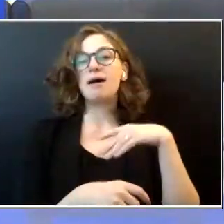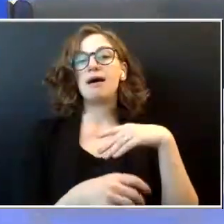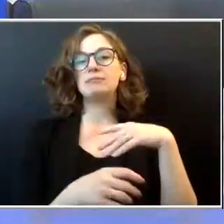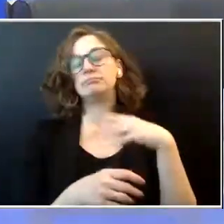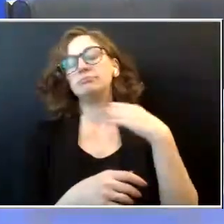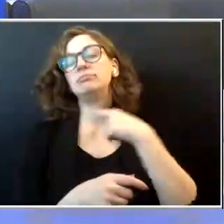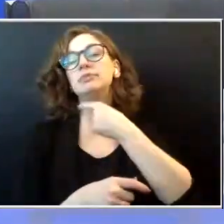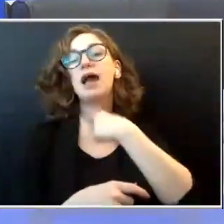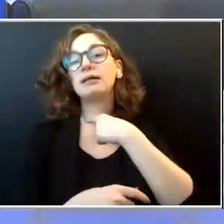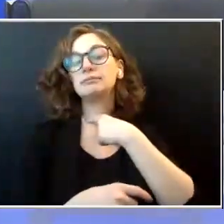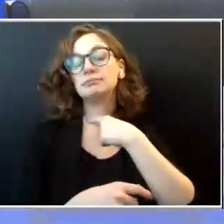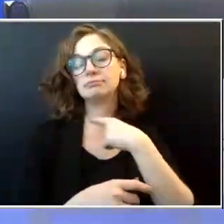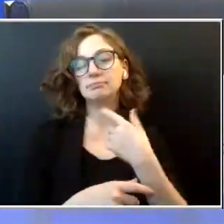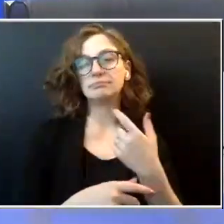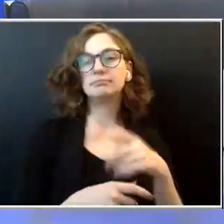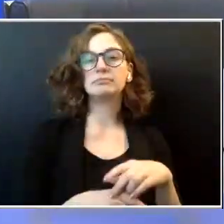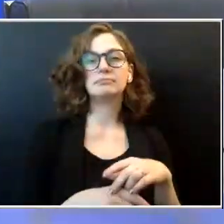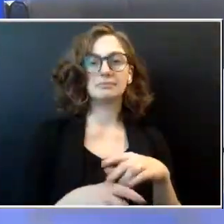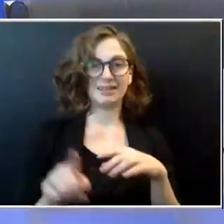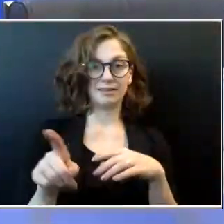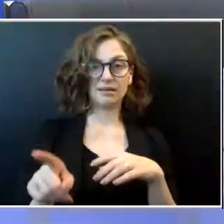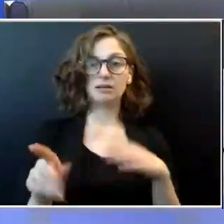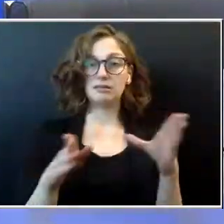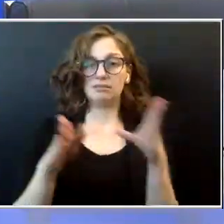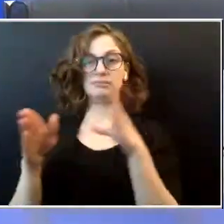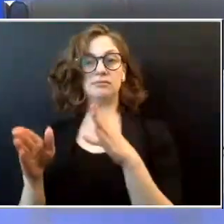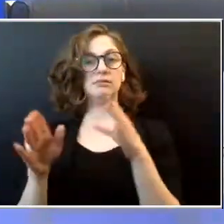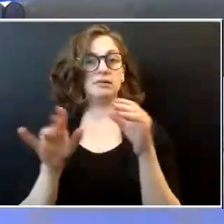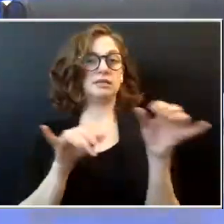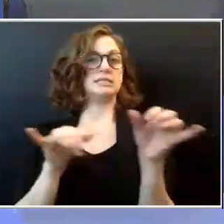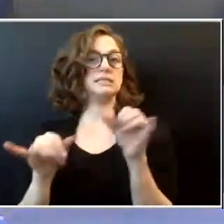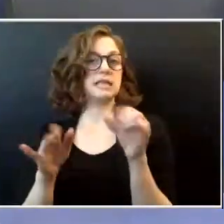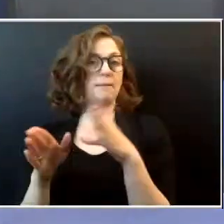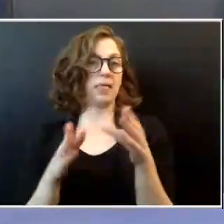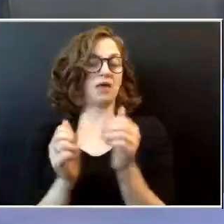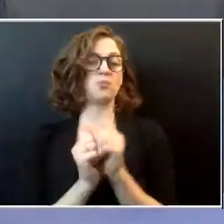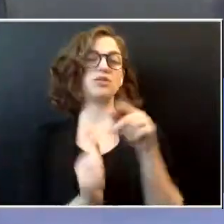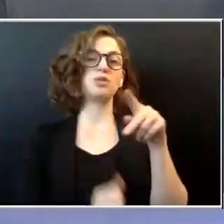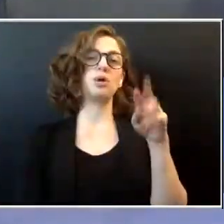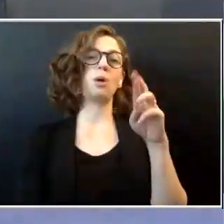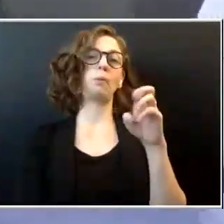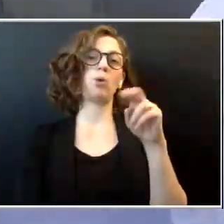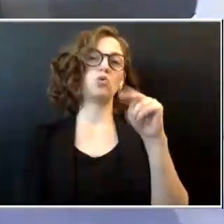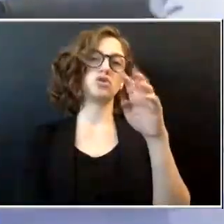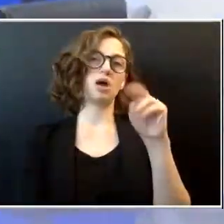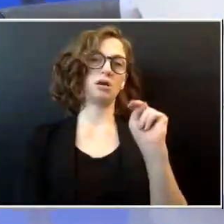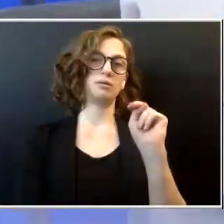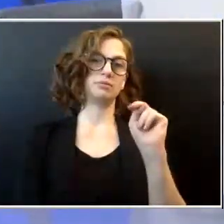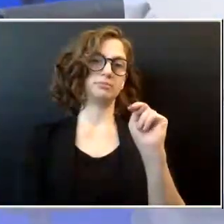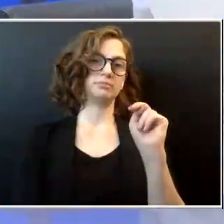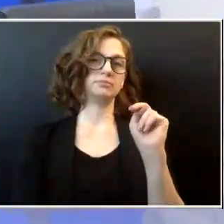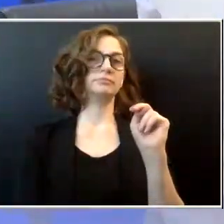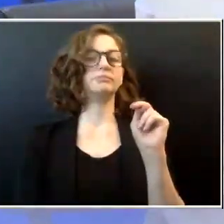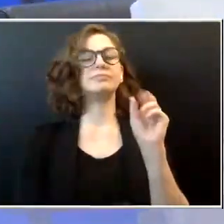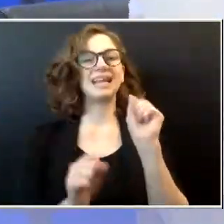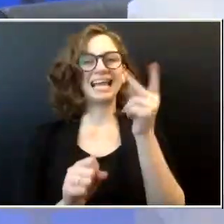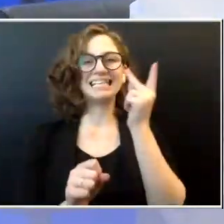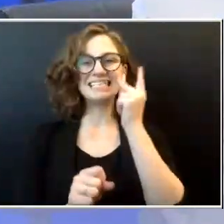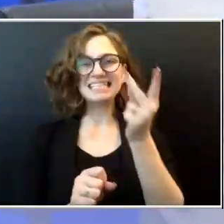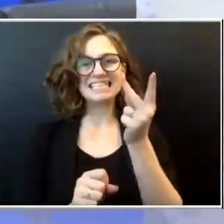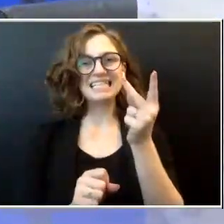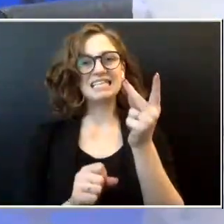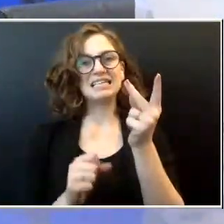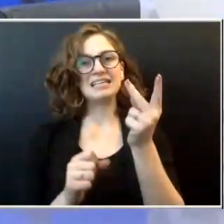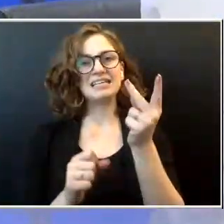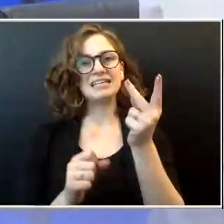is actually that same plan with proton re-irradiation. You can see so much more of this patient is getting a lot less